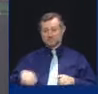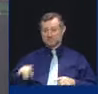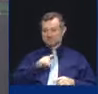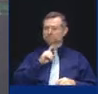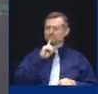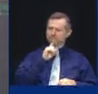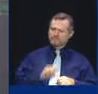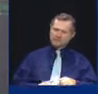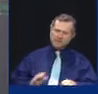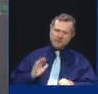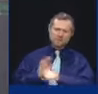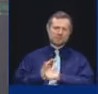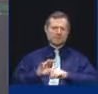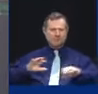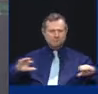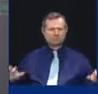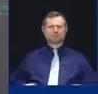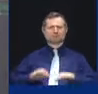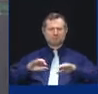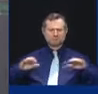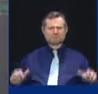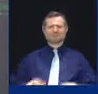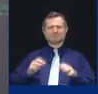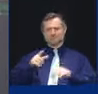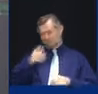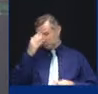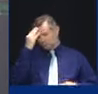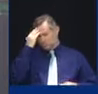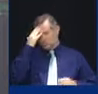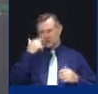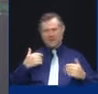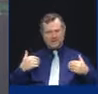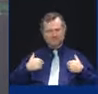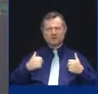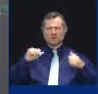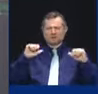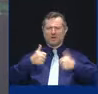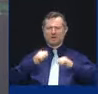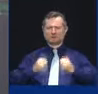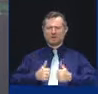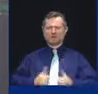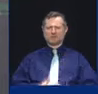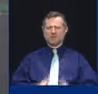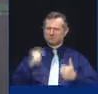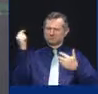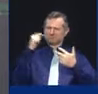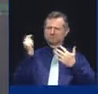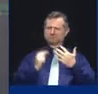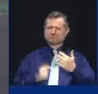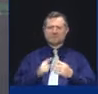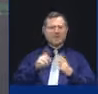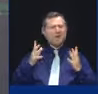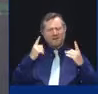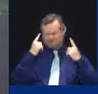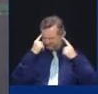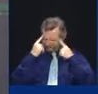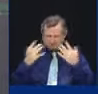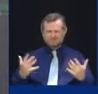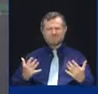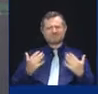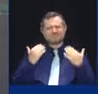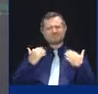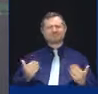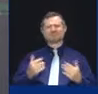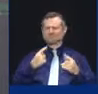people who understood the obstacles and the challenge, but said, you know what, we're going to do it. We are going to